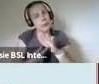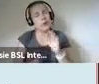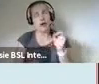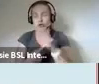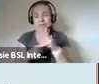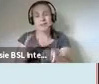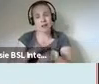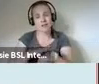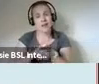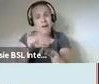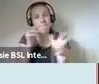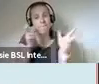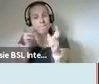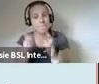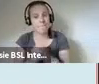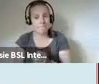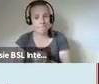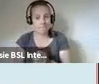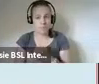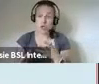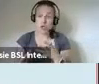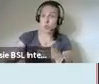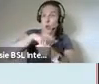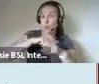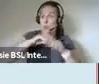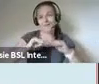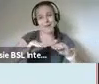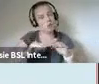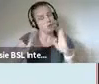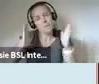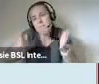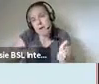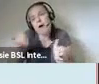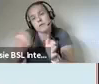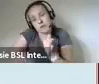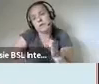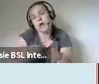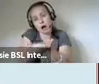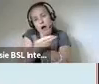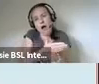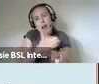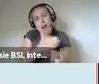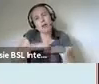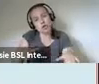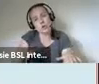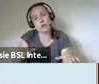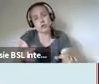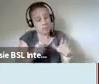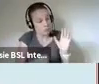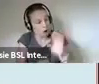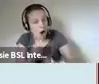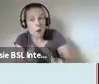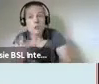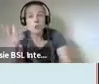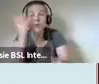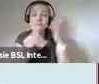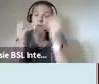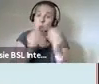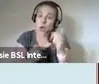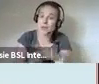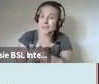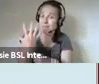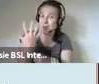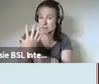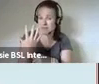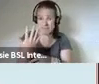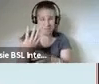effective, inclusive education must begin in early childhood because inequalities in opportunities for learning and development also emerge as soon as